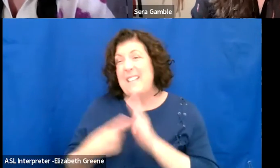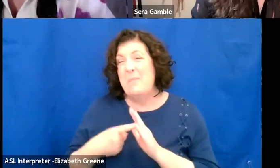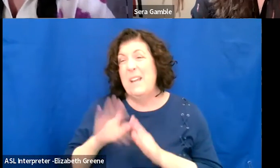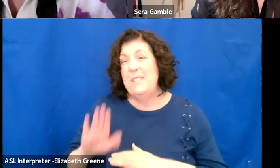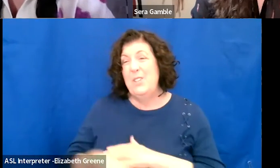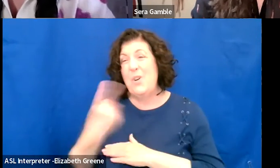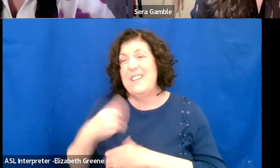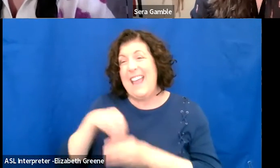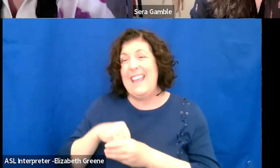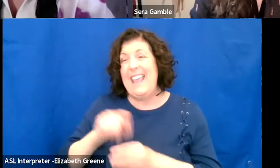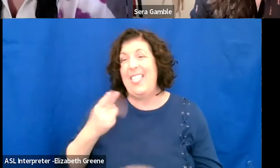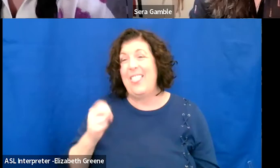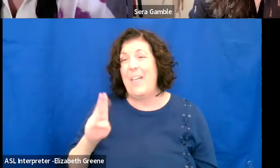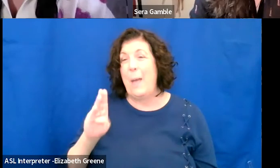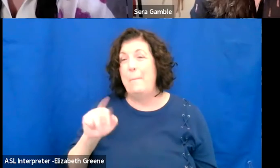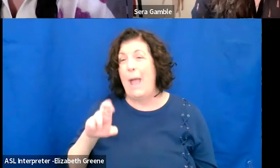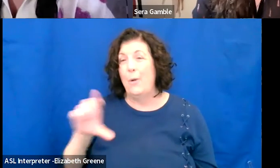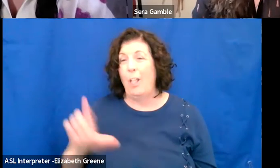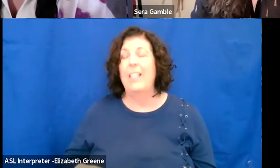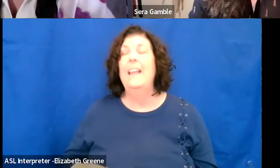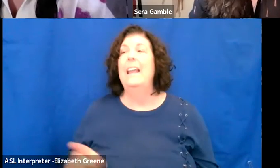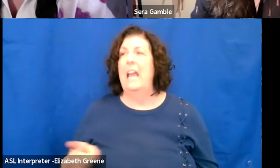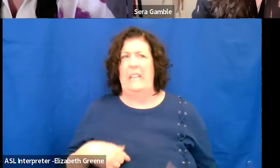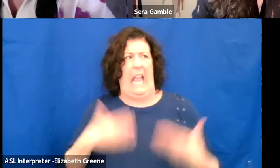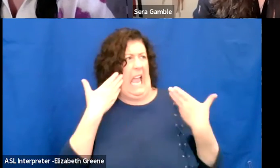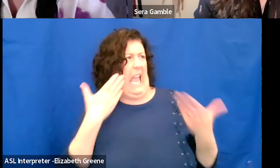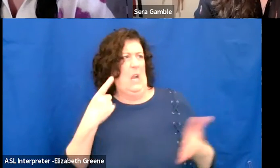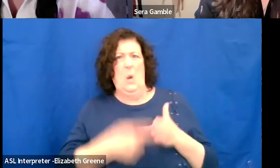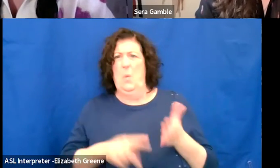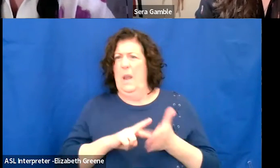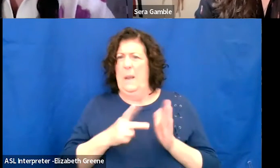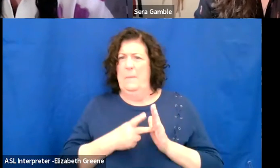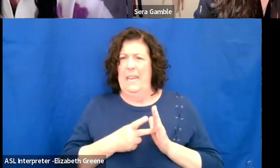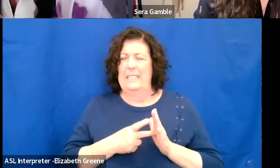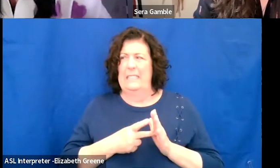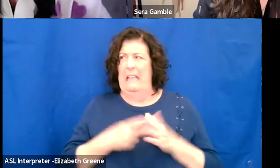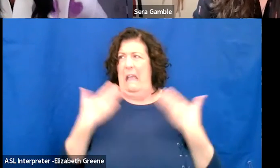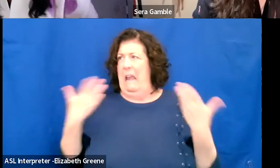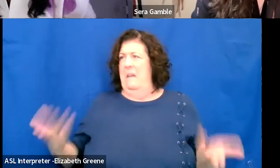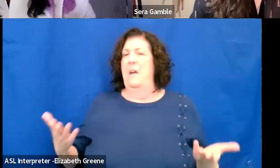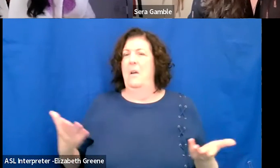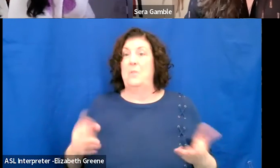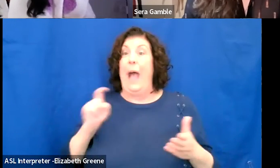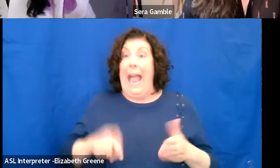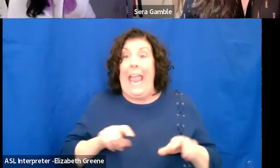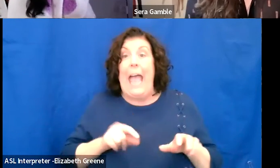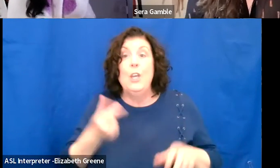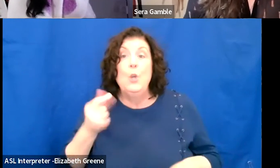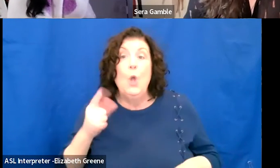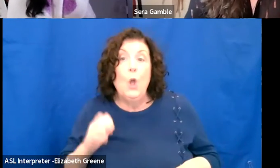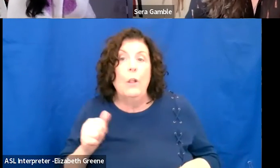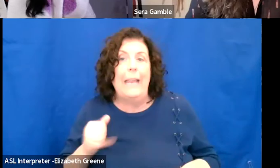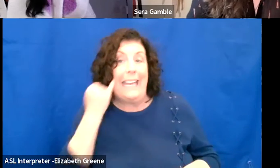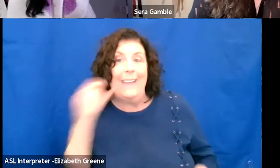barrel. And I was like, I don't know what that means. And he had to explain it to me. And if you guys want to know what that means, you'll have to Google it. I'm not explaining it. Google it. Okay. Here we